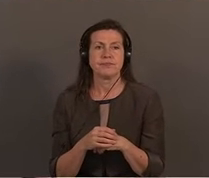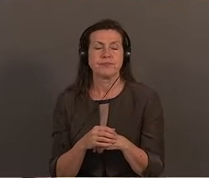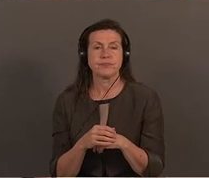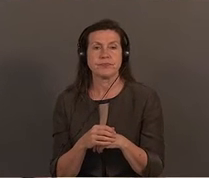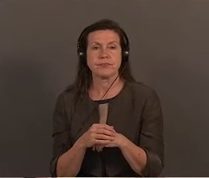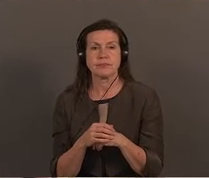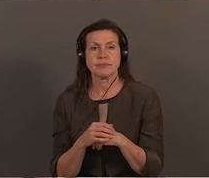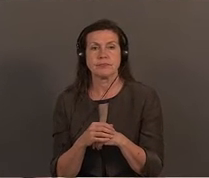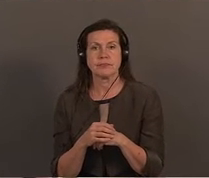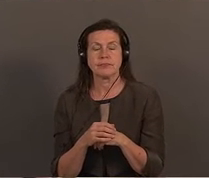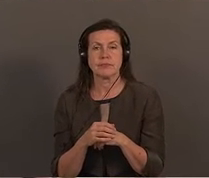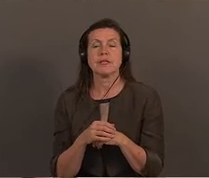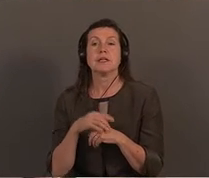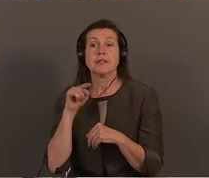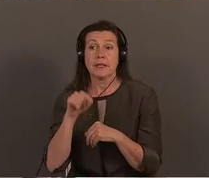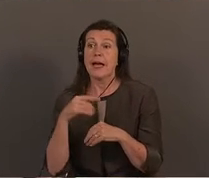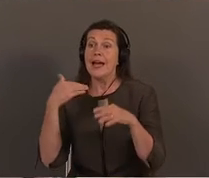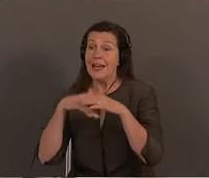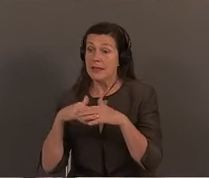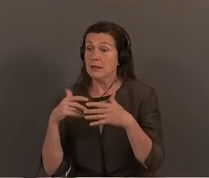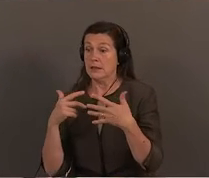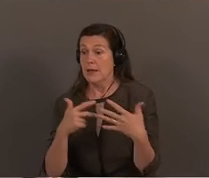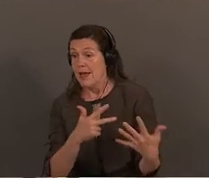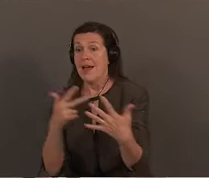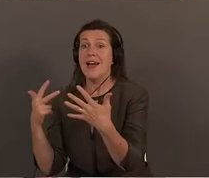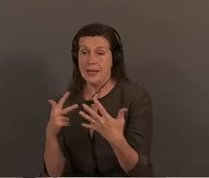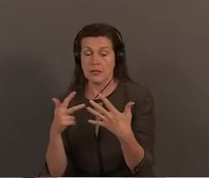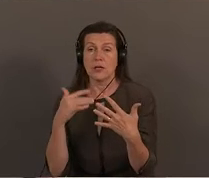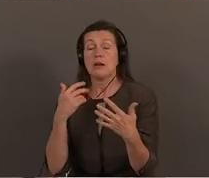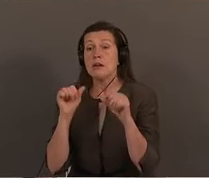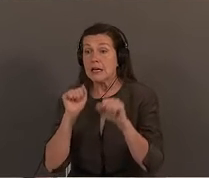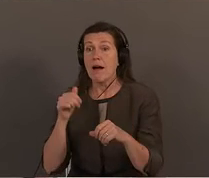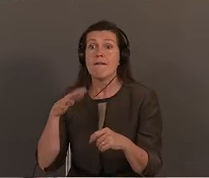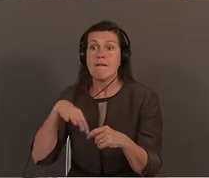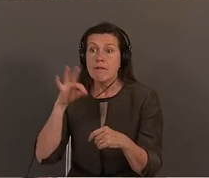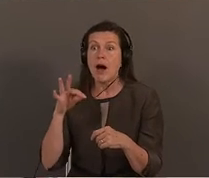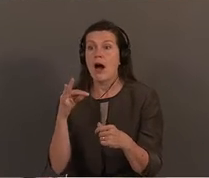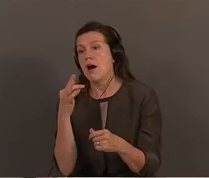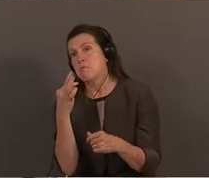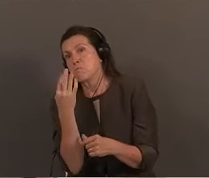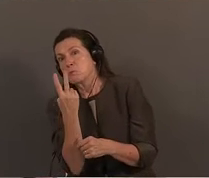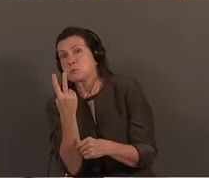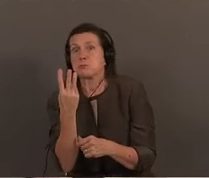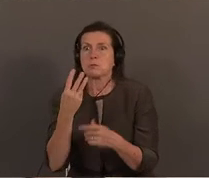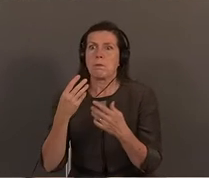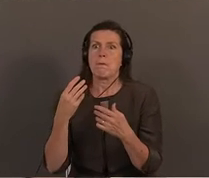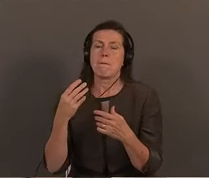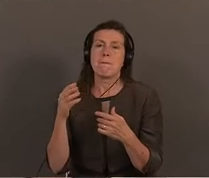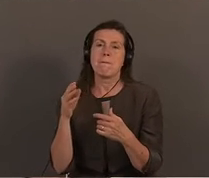bigger member states, they will be able to find those couple of billions of euros,